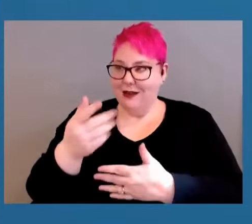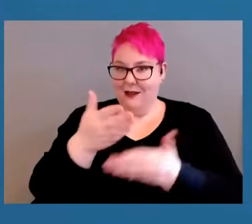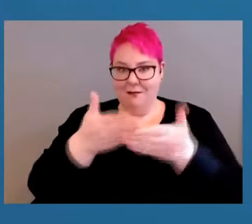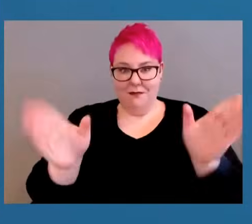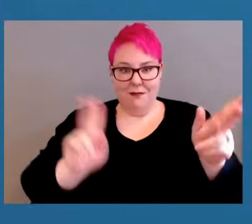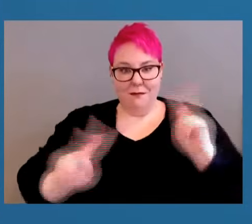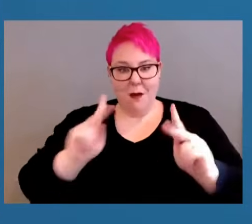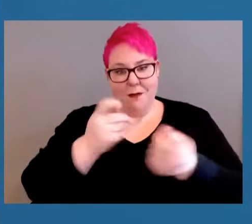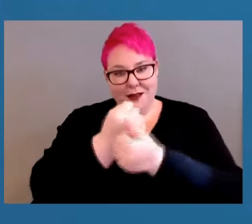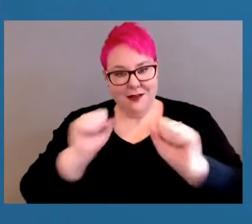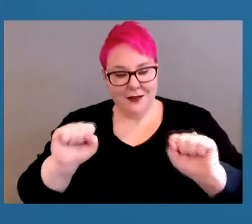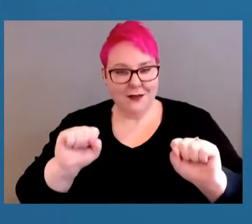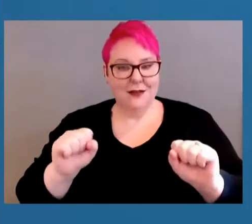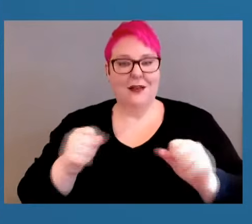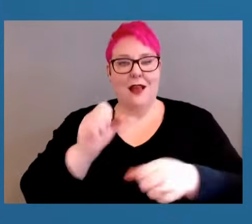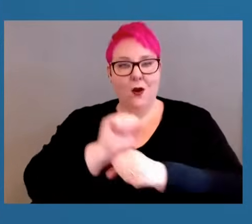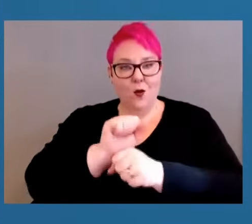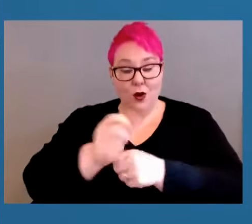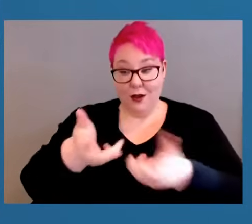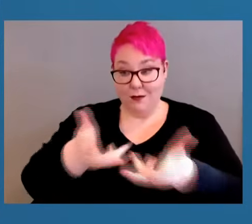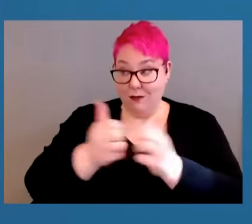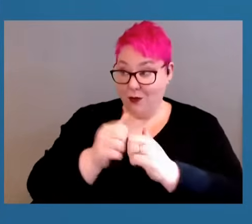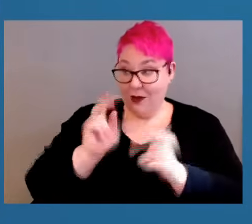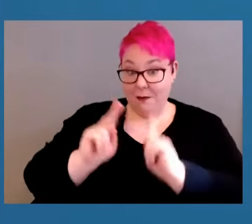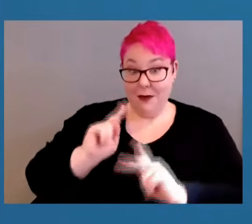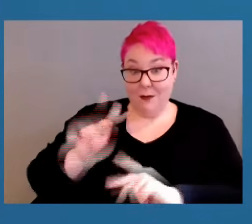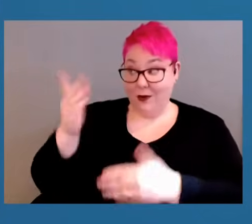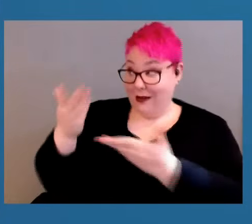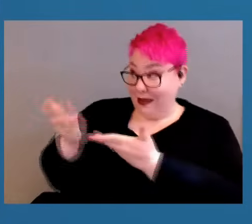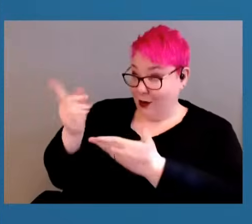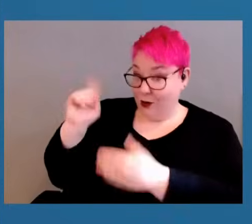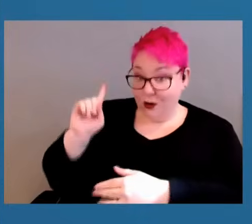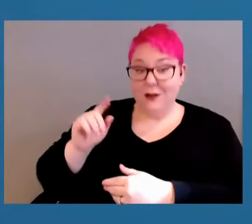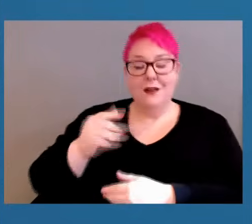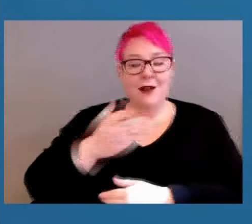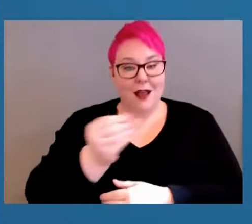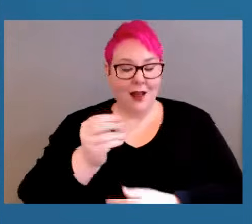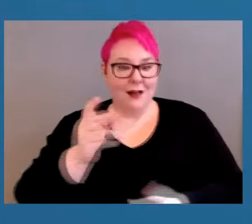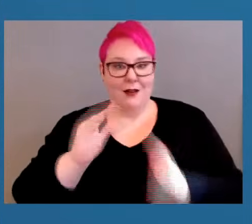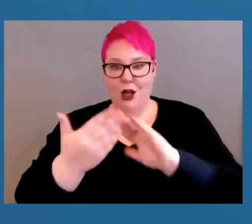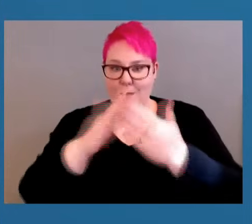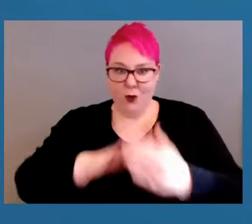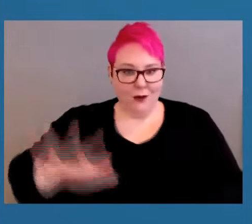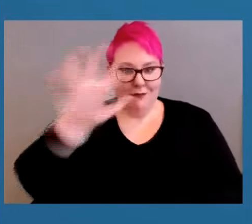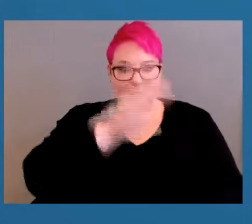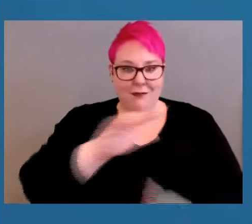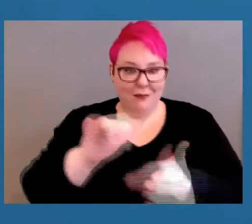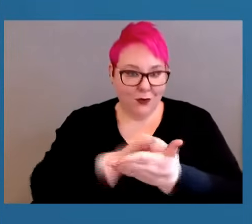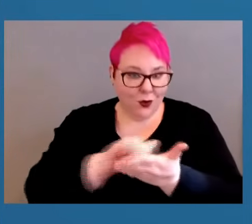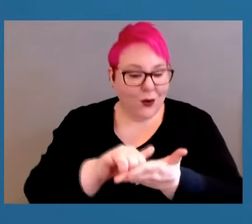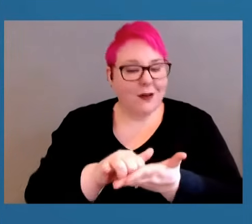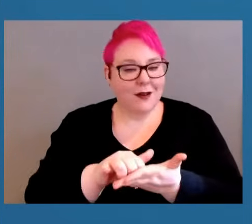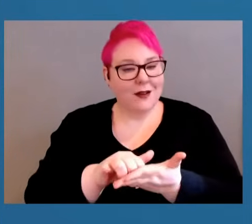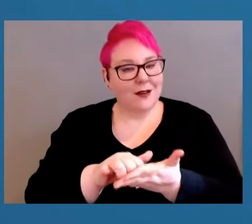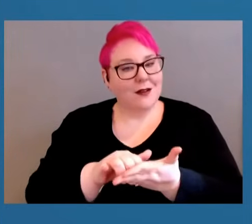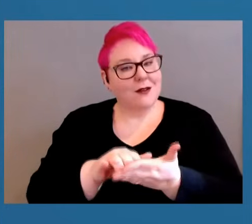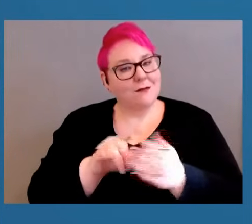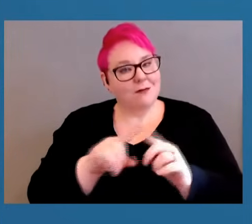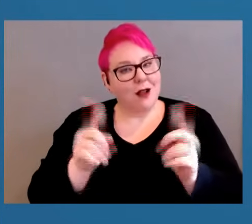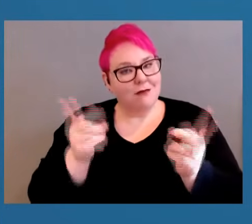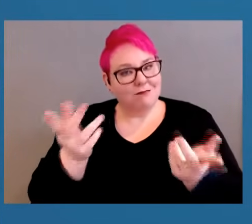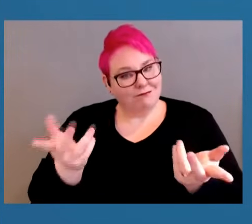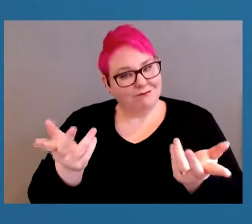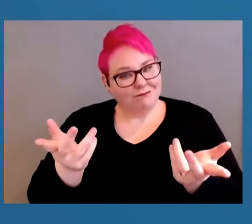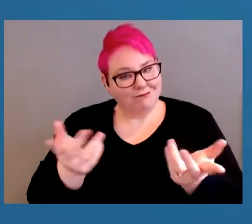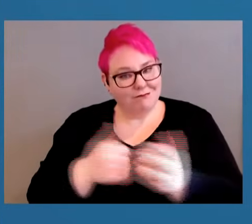with the individuals behind me in communities all over New York. This is how we do it. So, but I does send a message that